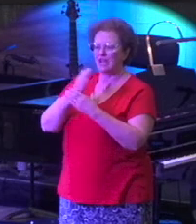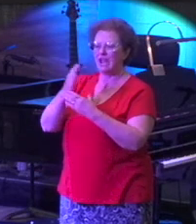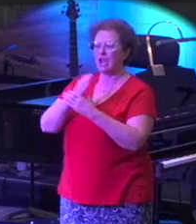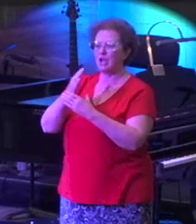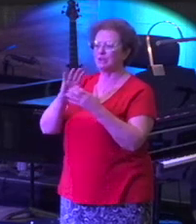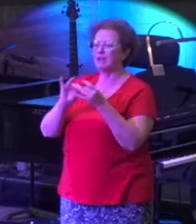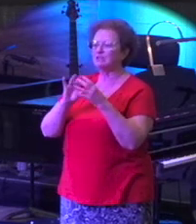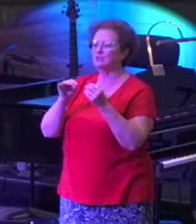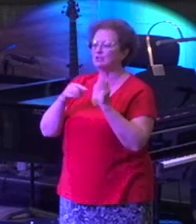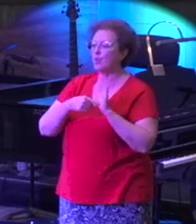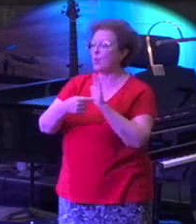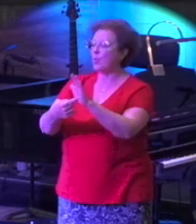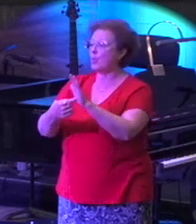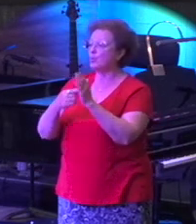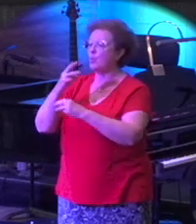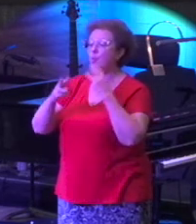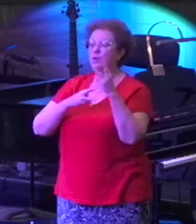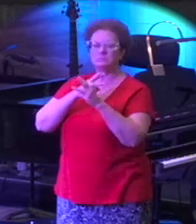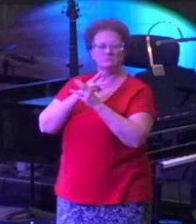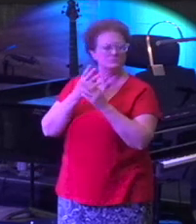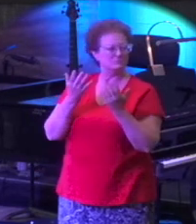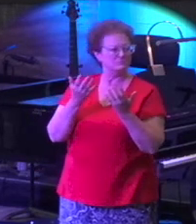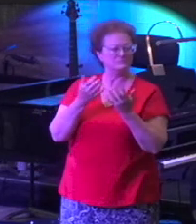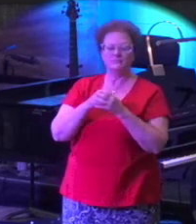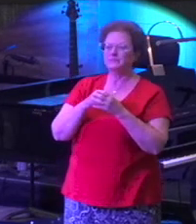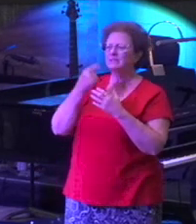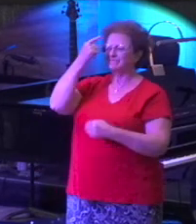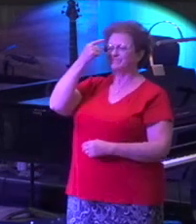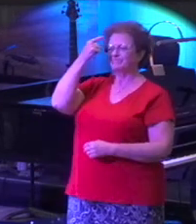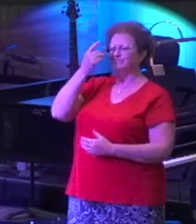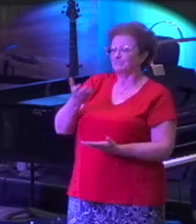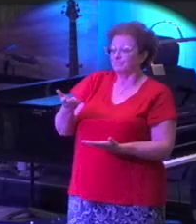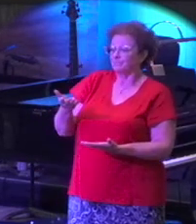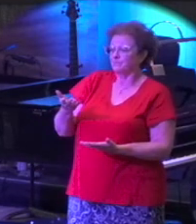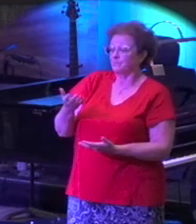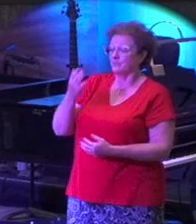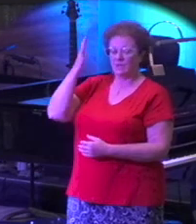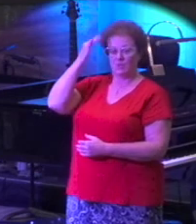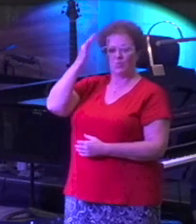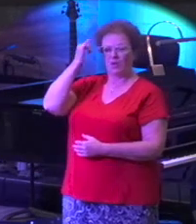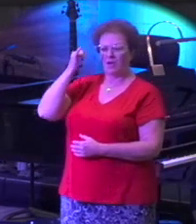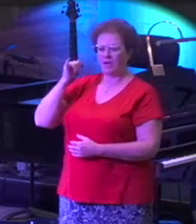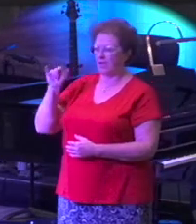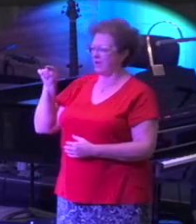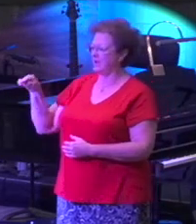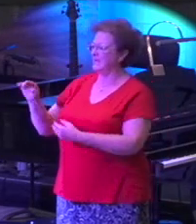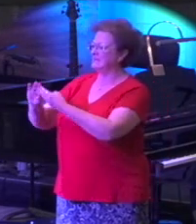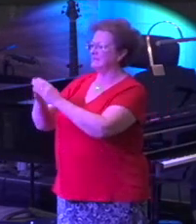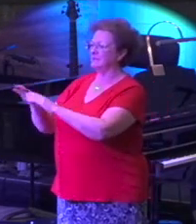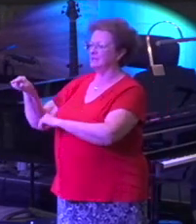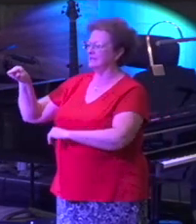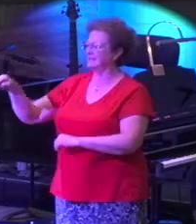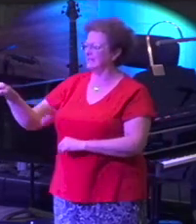the world. Have you ever wondered, why did Nineveh listen to him? Dan, I'm glad